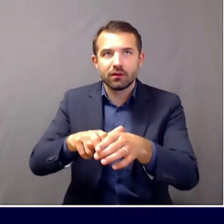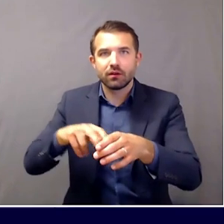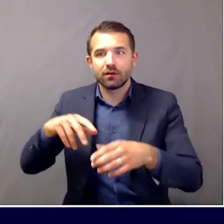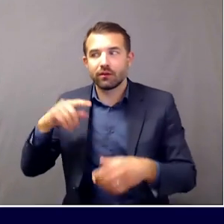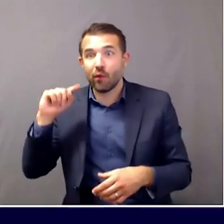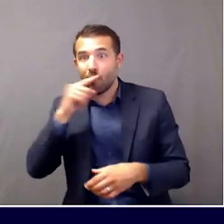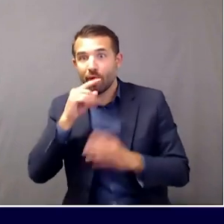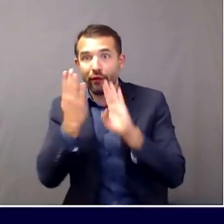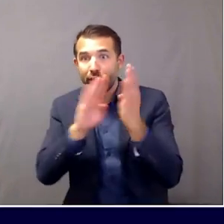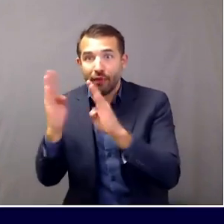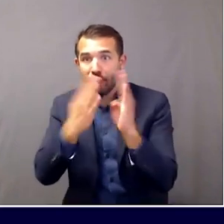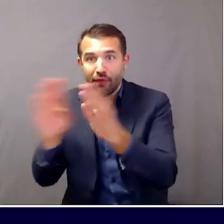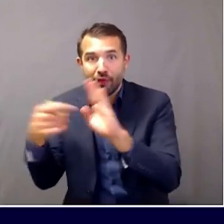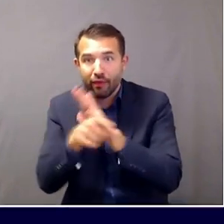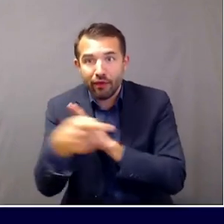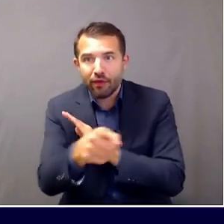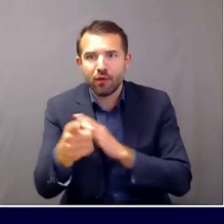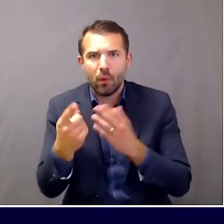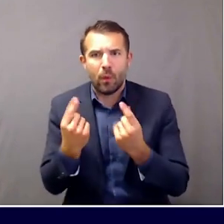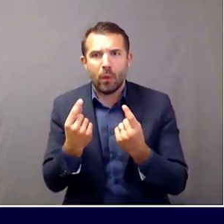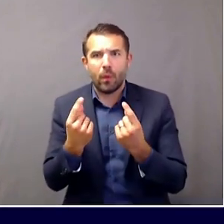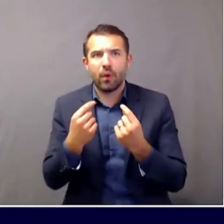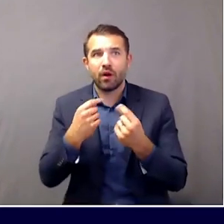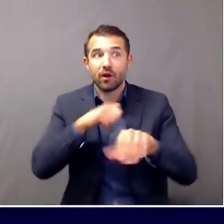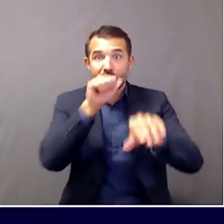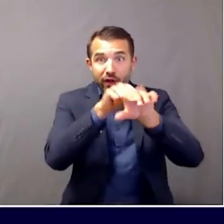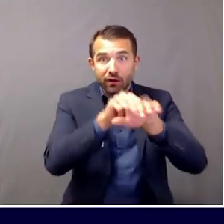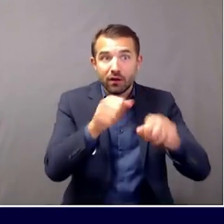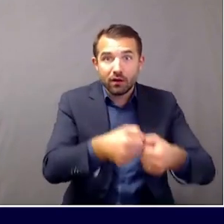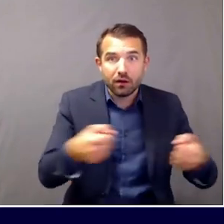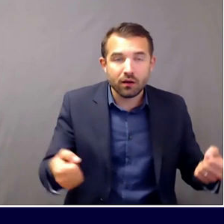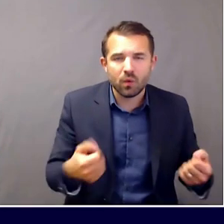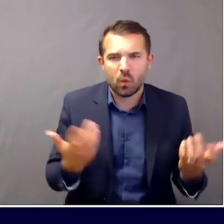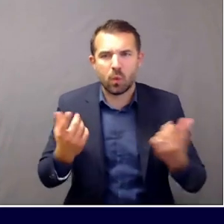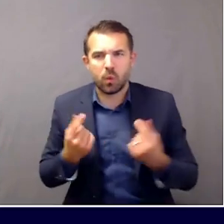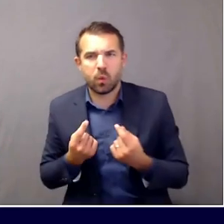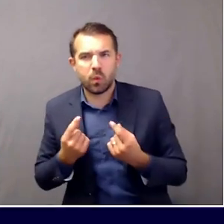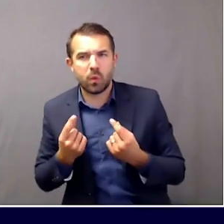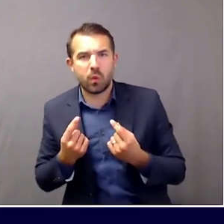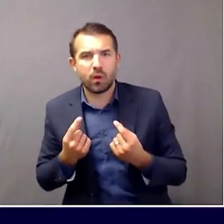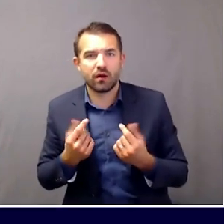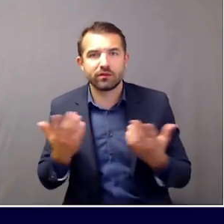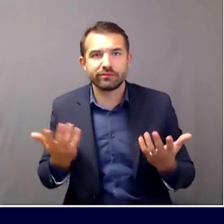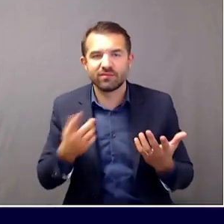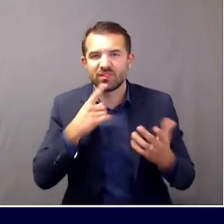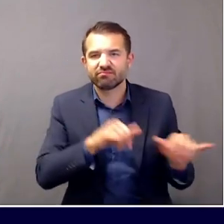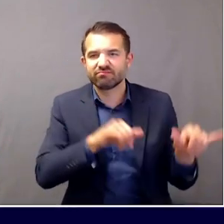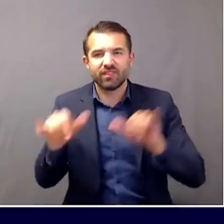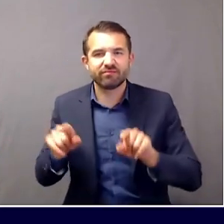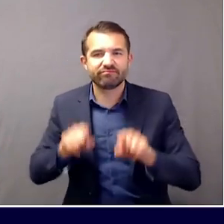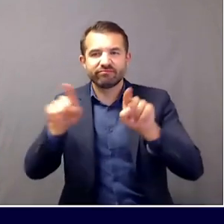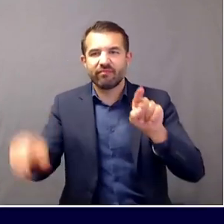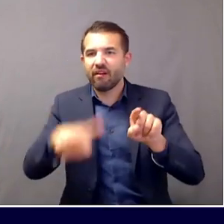risk activities when it comes to trick-or-treating. We wanted to do this in the same way we approach all other guidance, looking at the evidence, looking